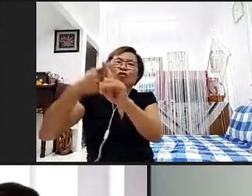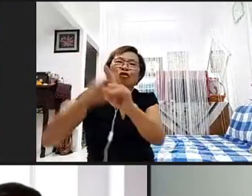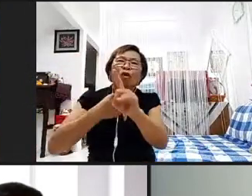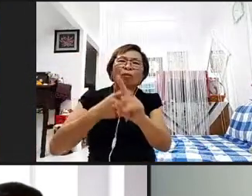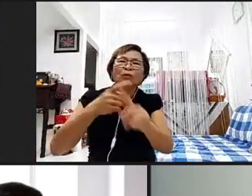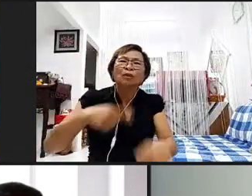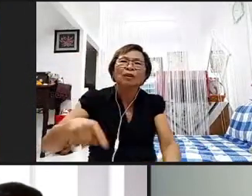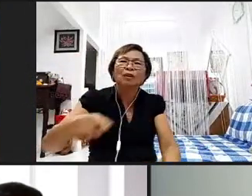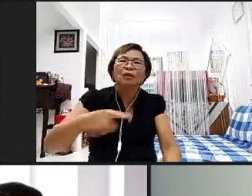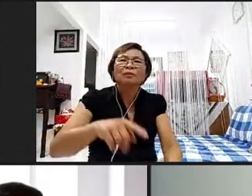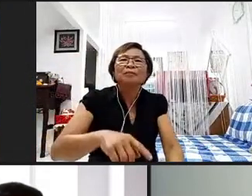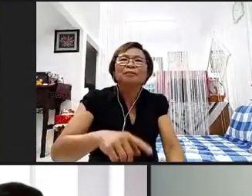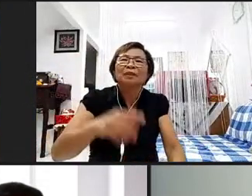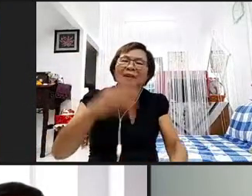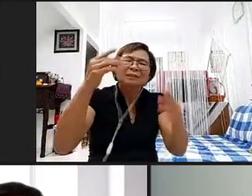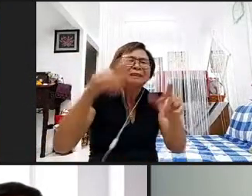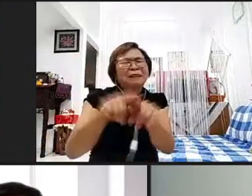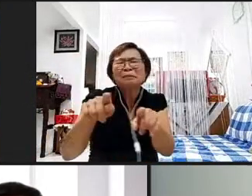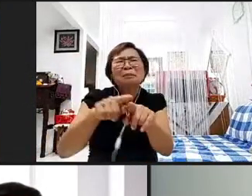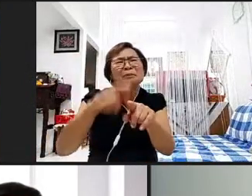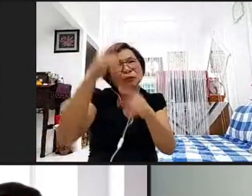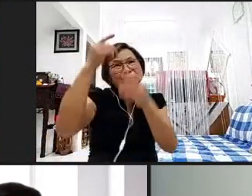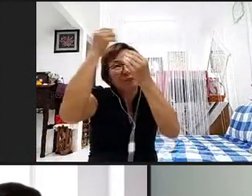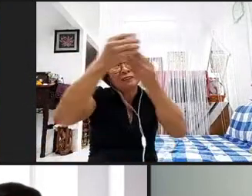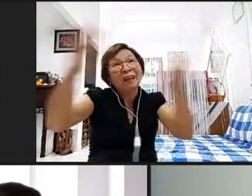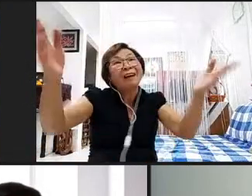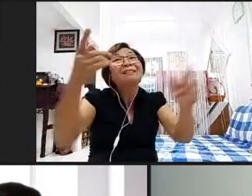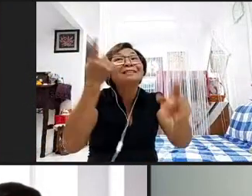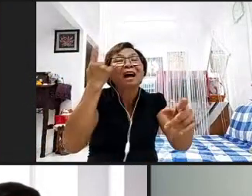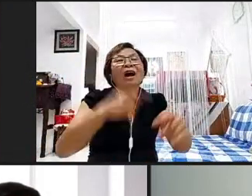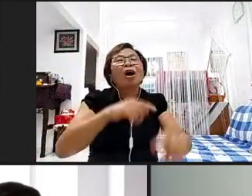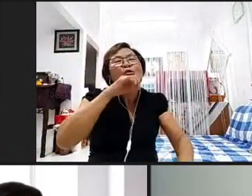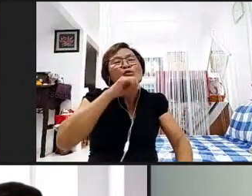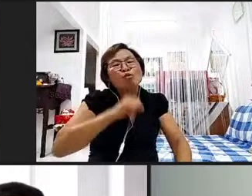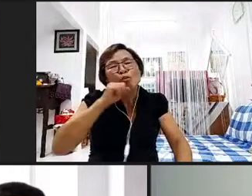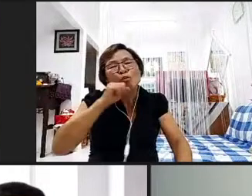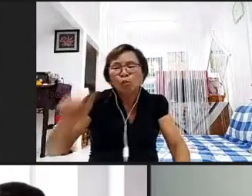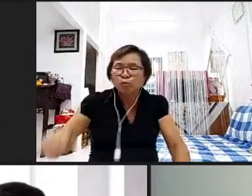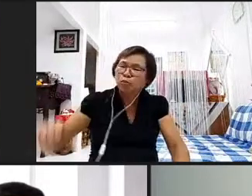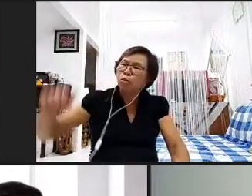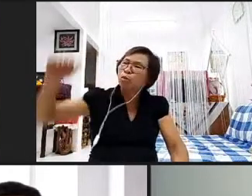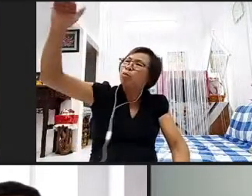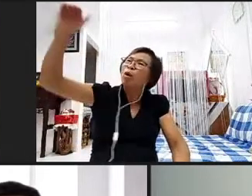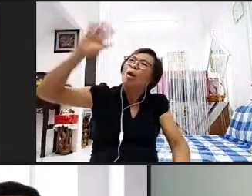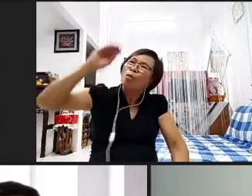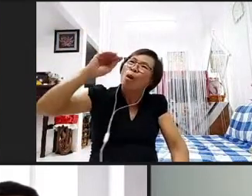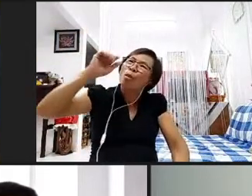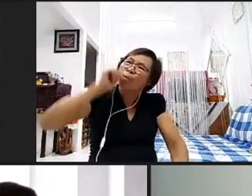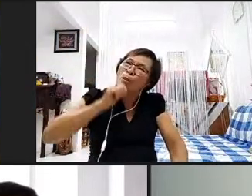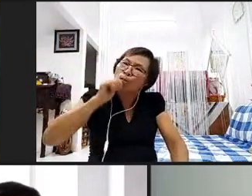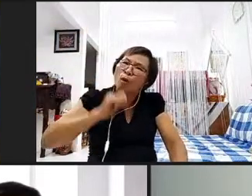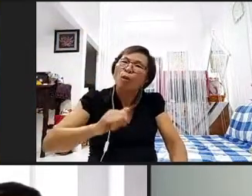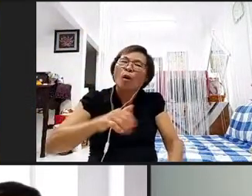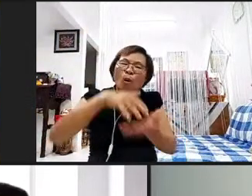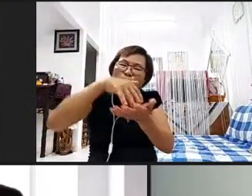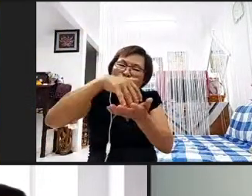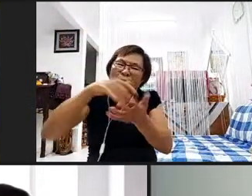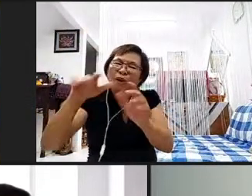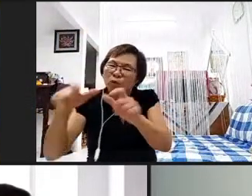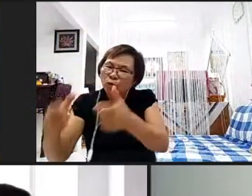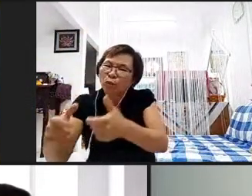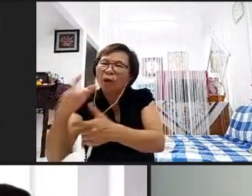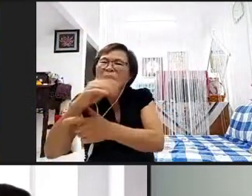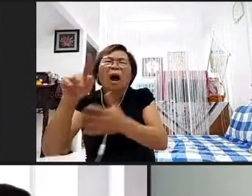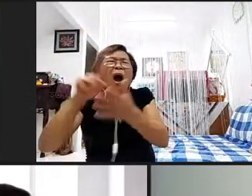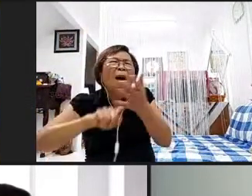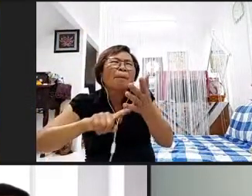all have actually shared just now regarding the age group, the gender group, the vulnerable group, or what type